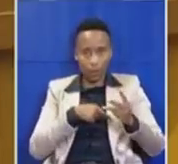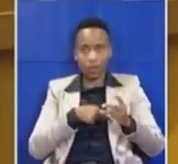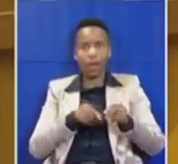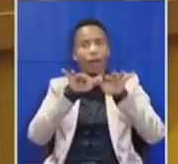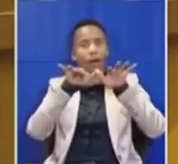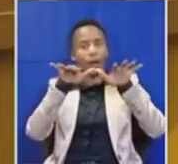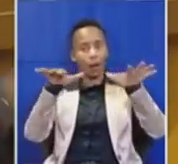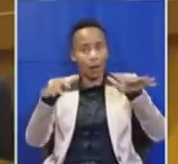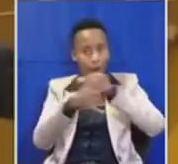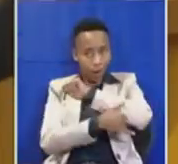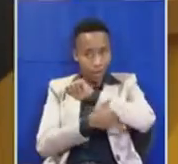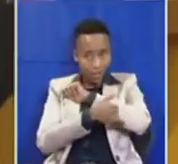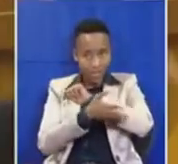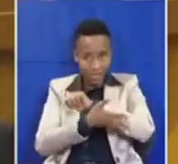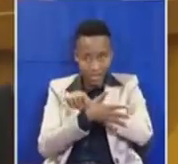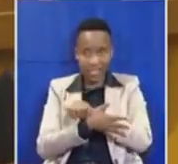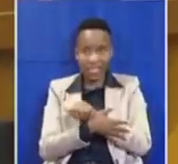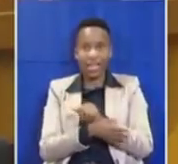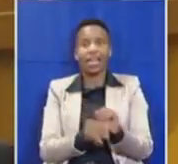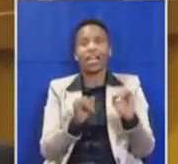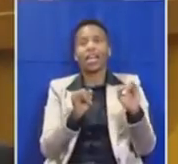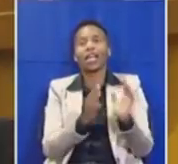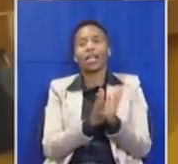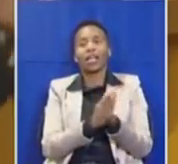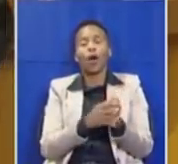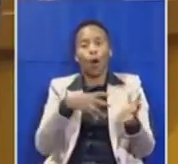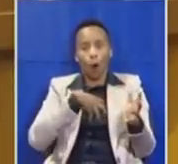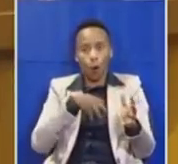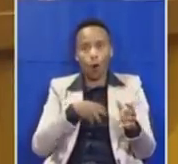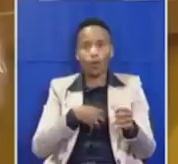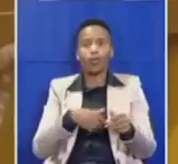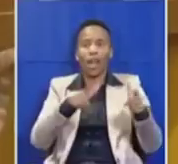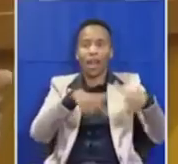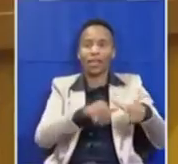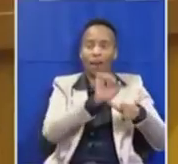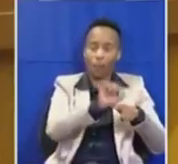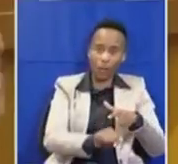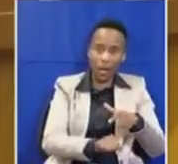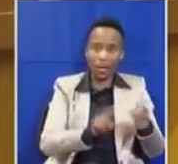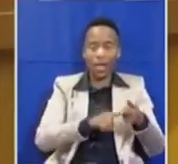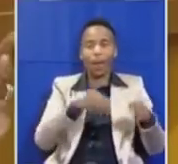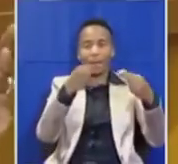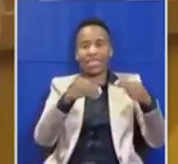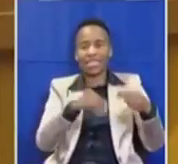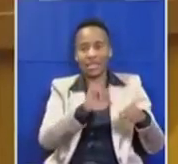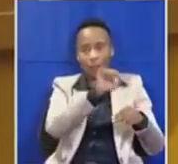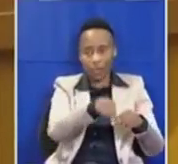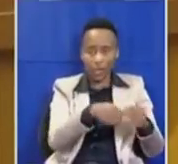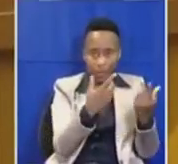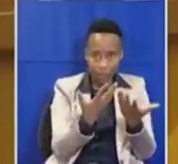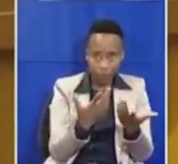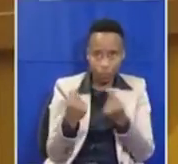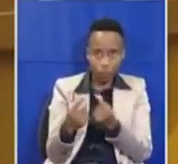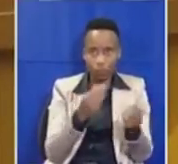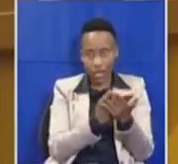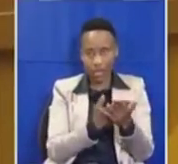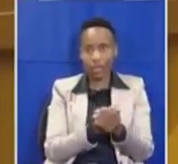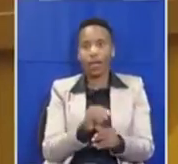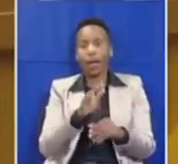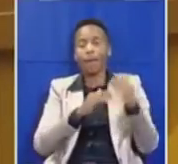agency. They can own their land, they can run their businesses, they can build their